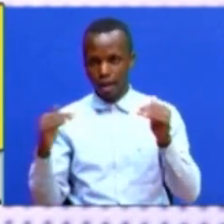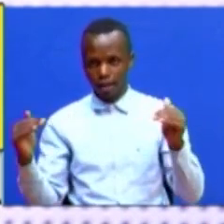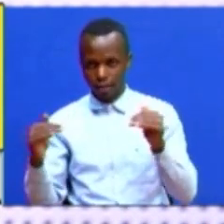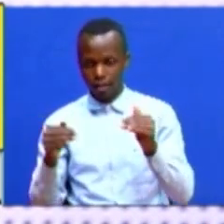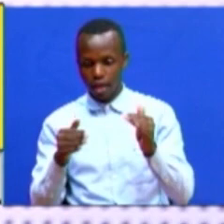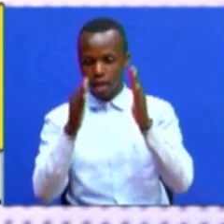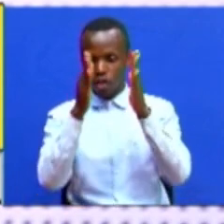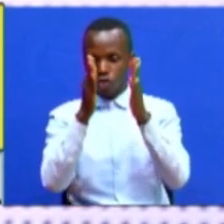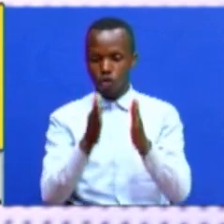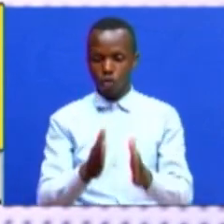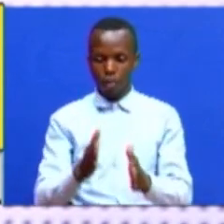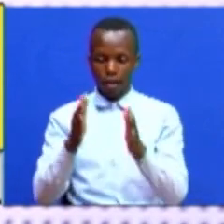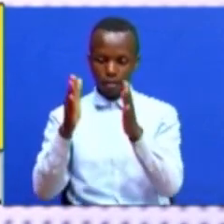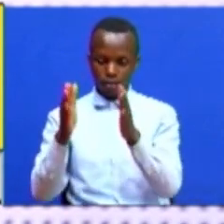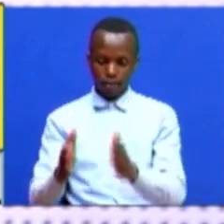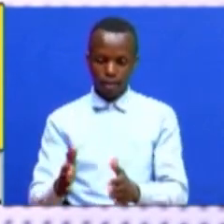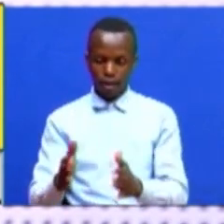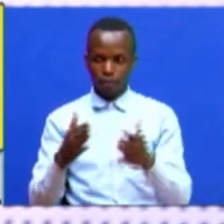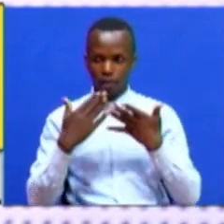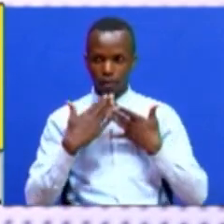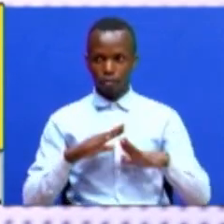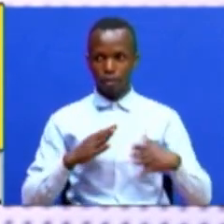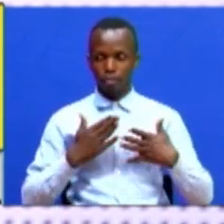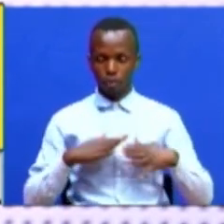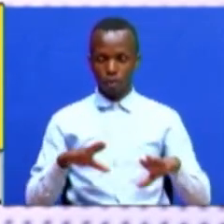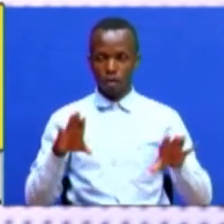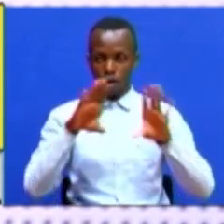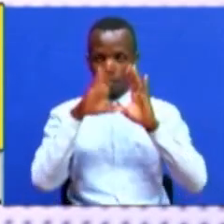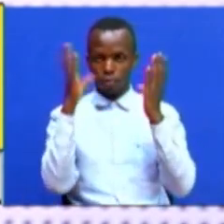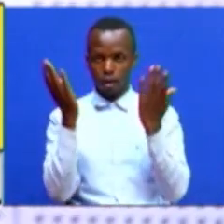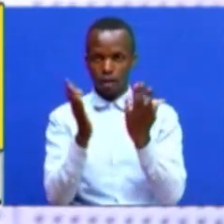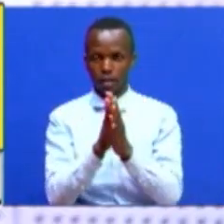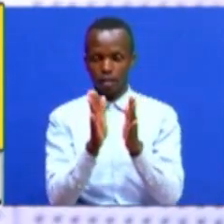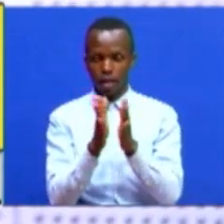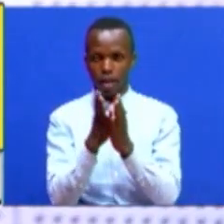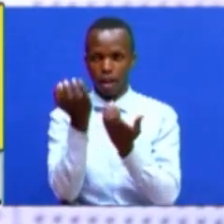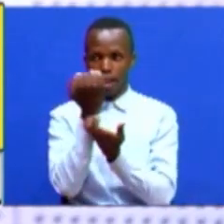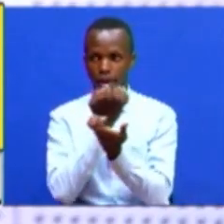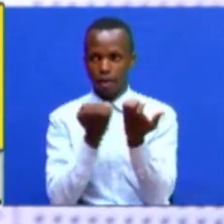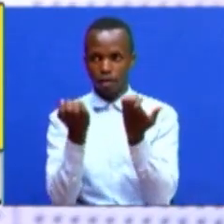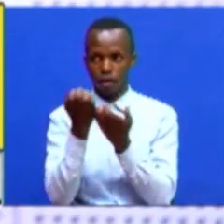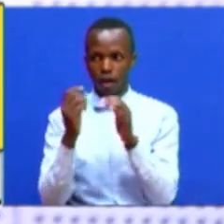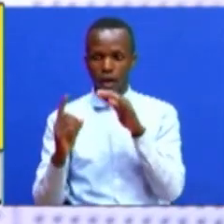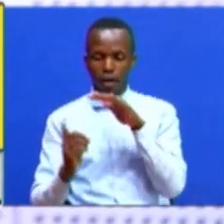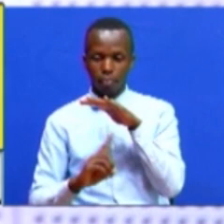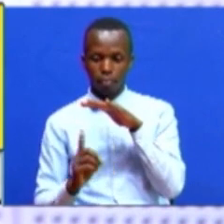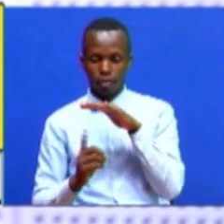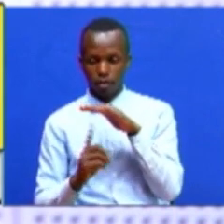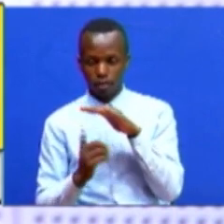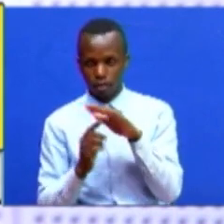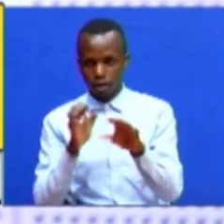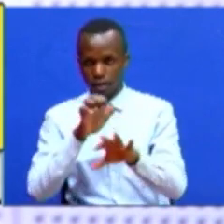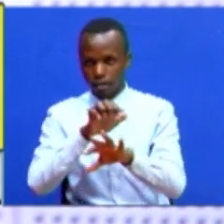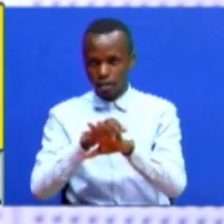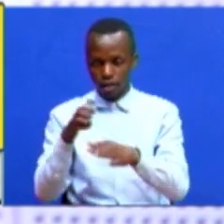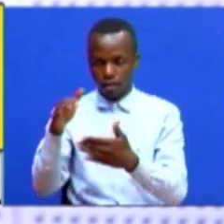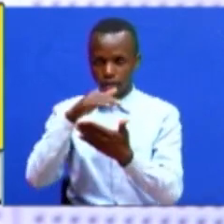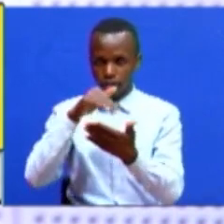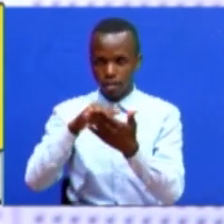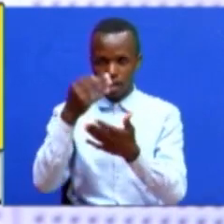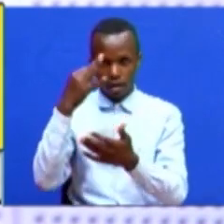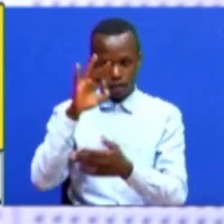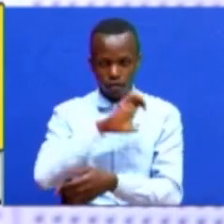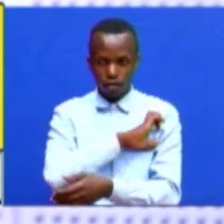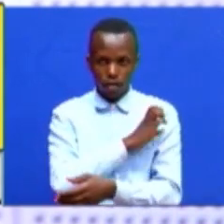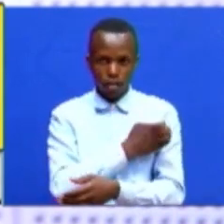humans, the people, the planet, and the economics. As a ministry, we established the Center for Energy